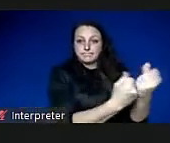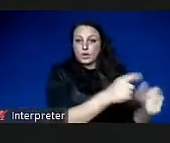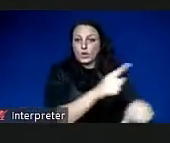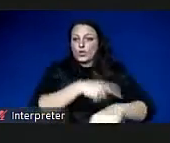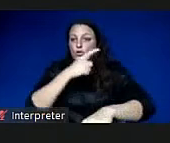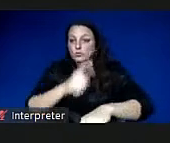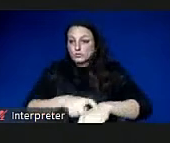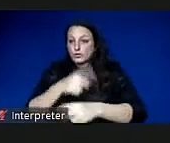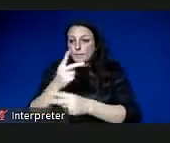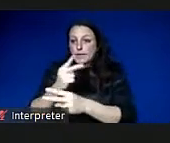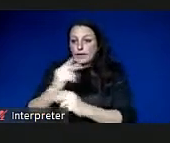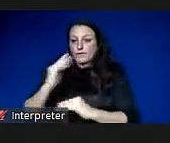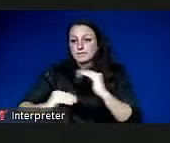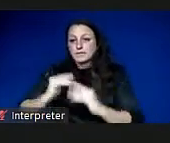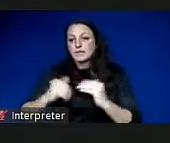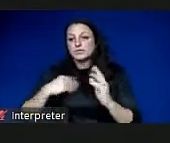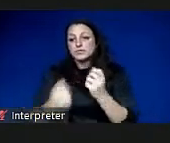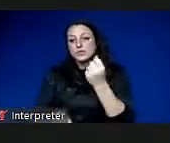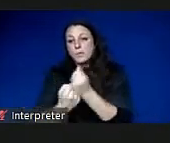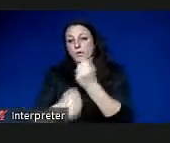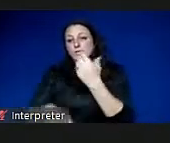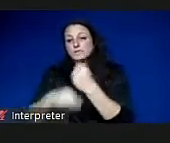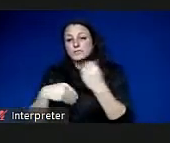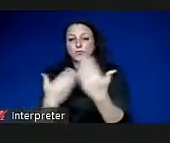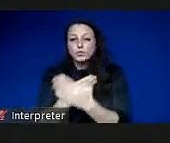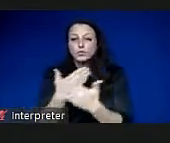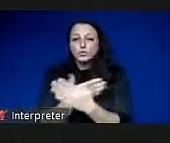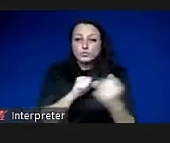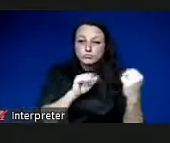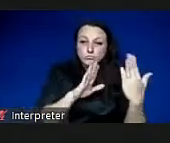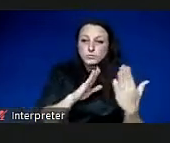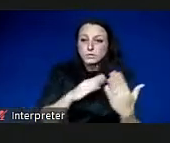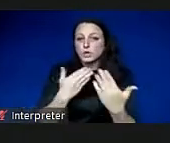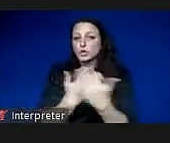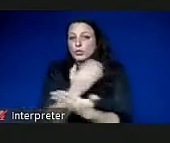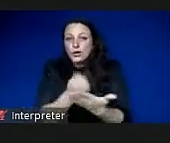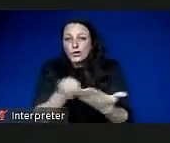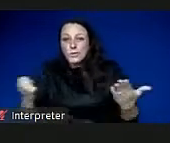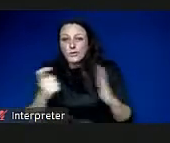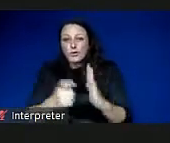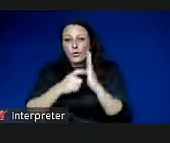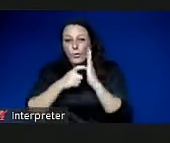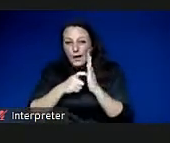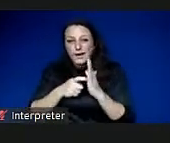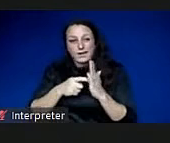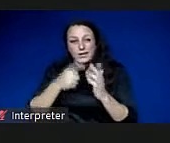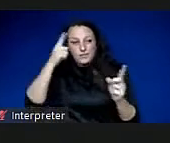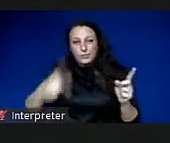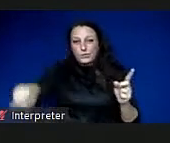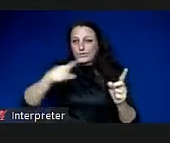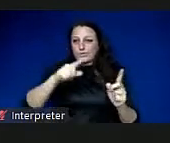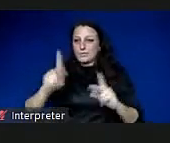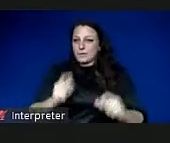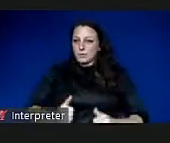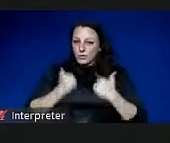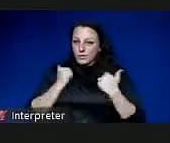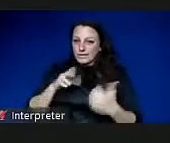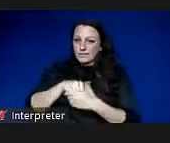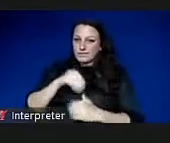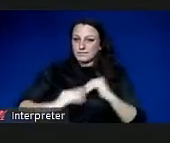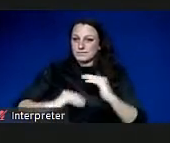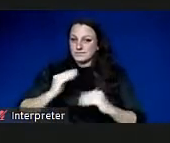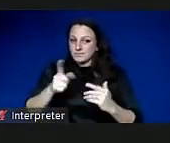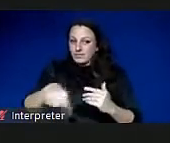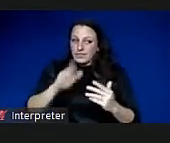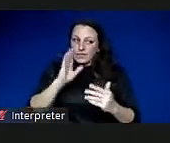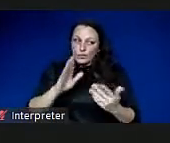addition of some new, the new techniques, new equipment that was going to be needed to keep people safe out there. It's also